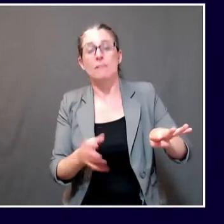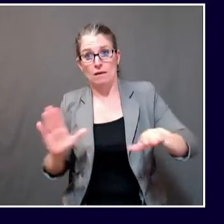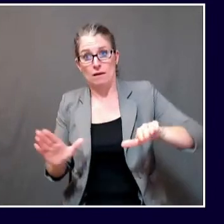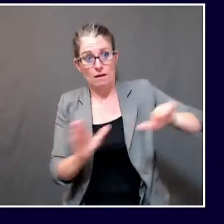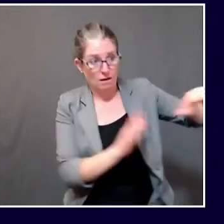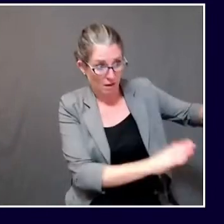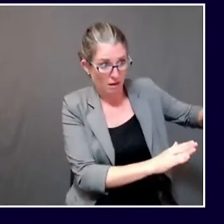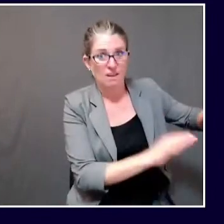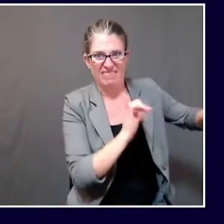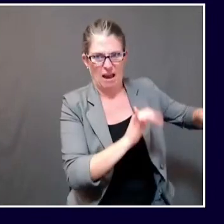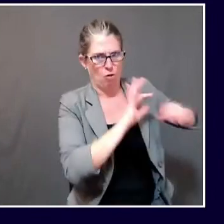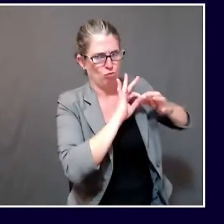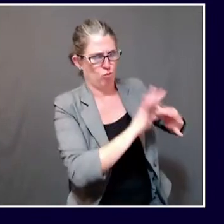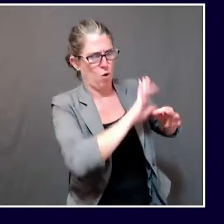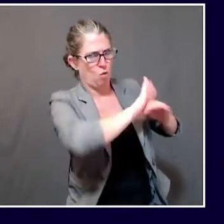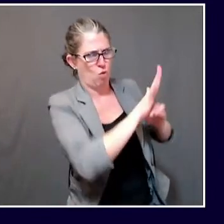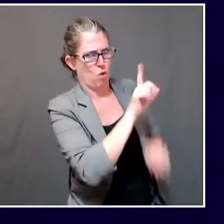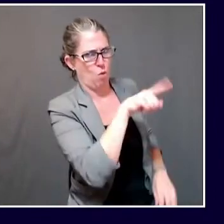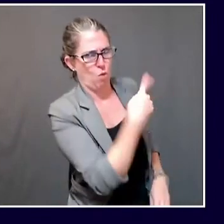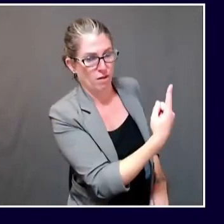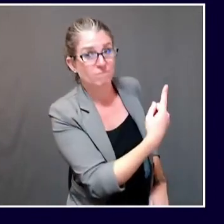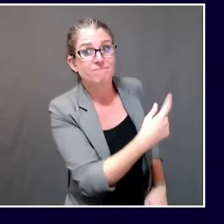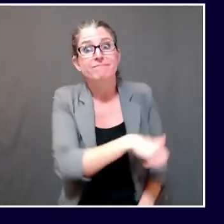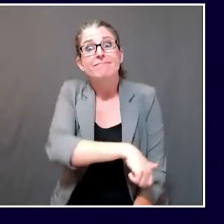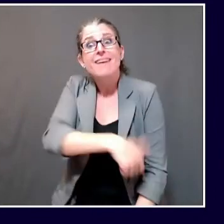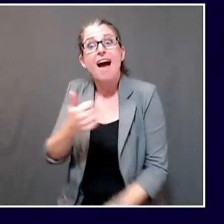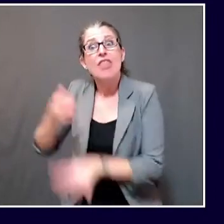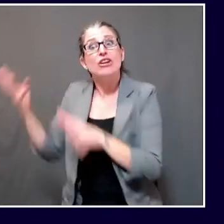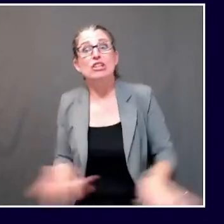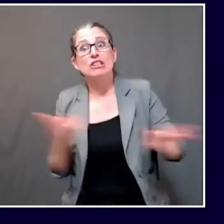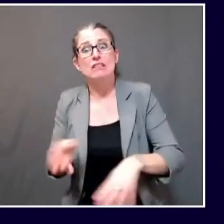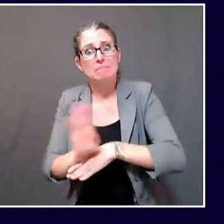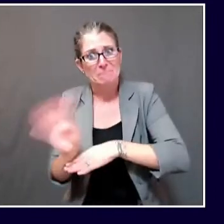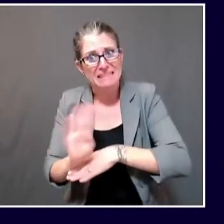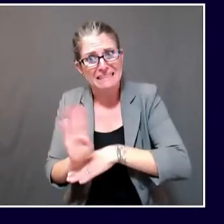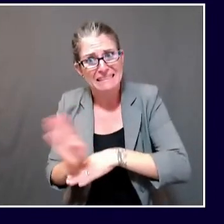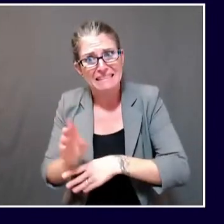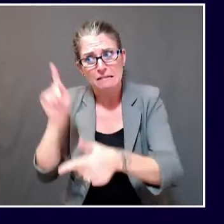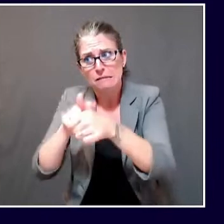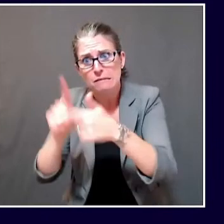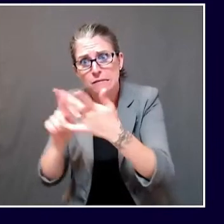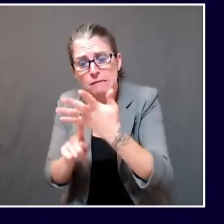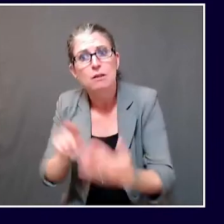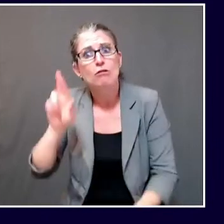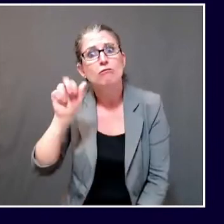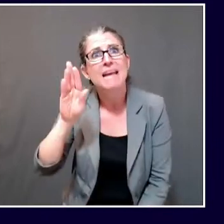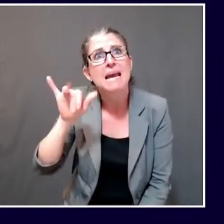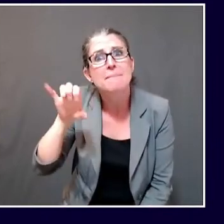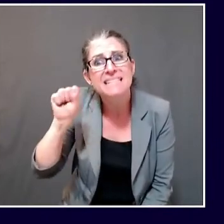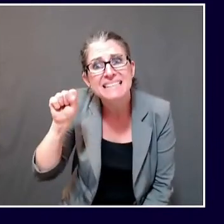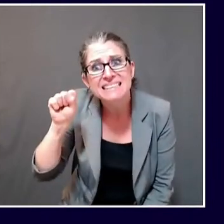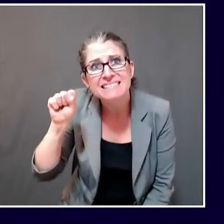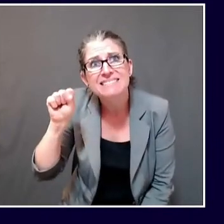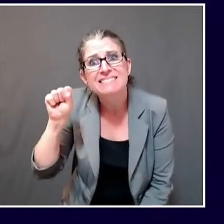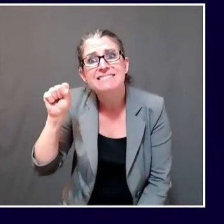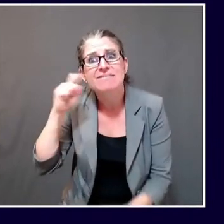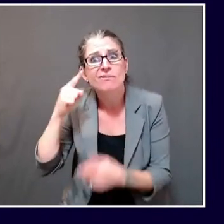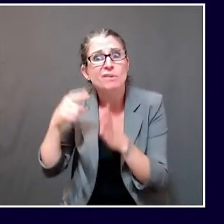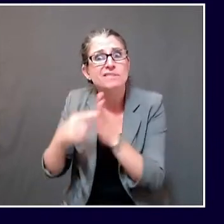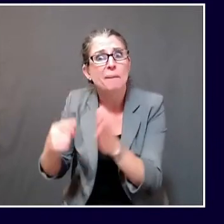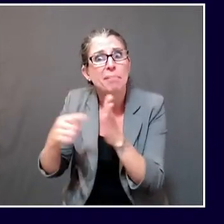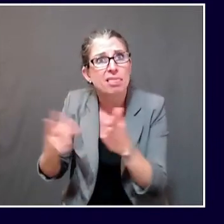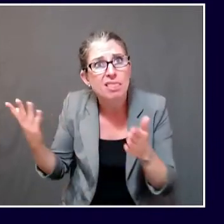way, even though COVID is front and center right now, threats from our environment, especially threats to children from things like